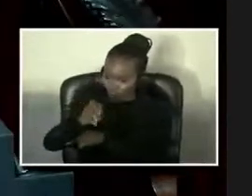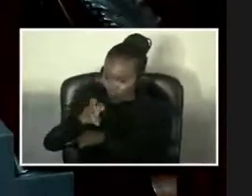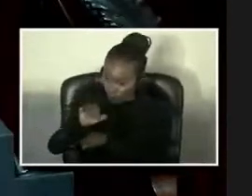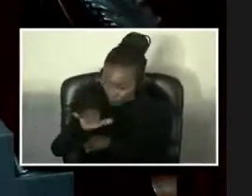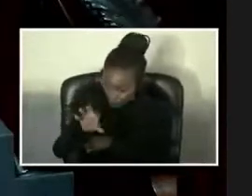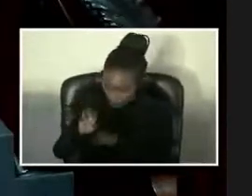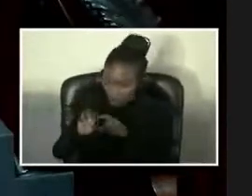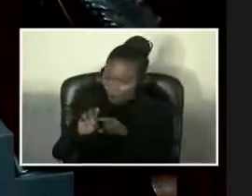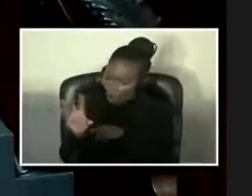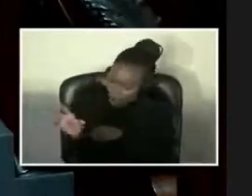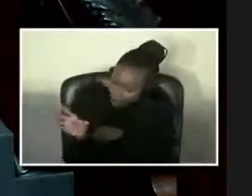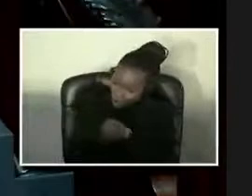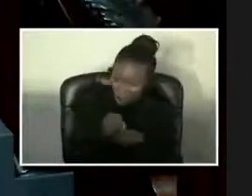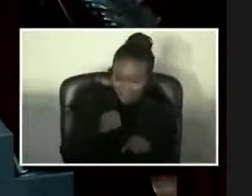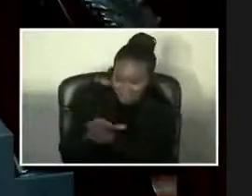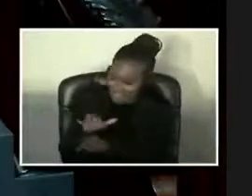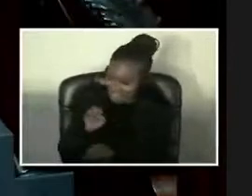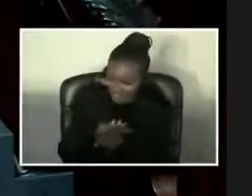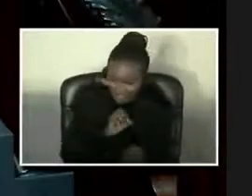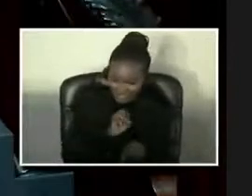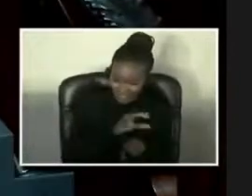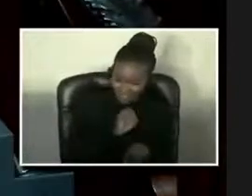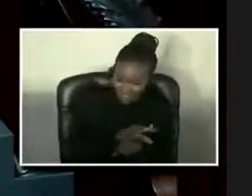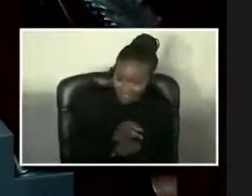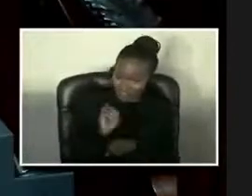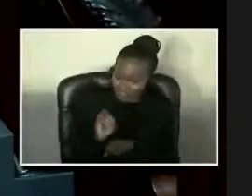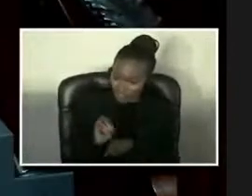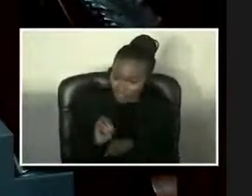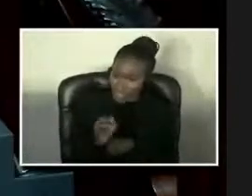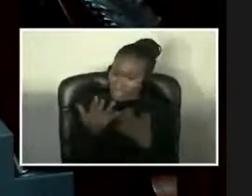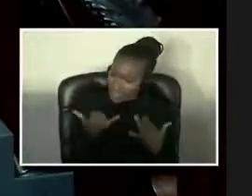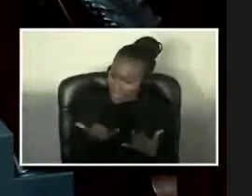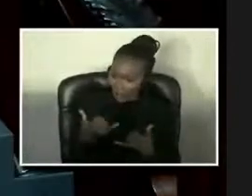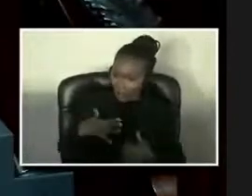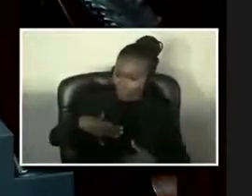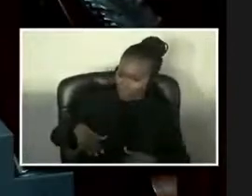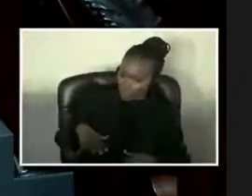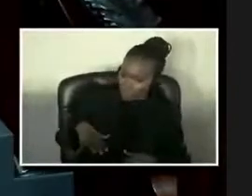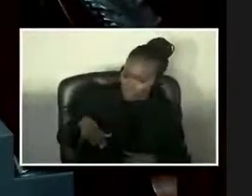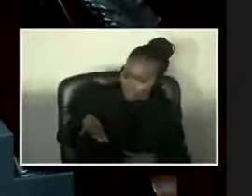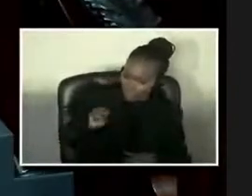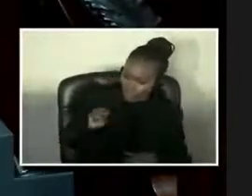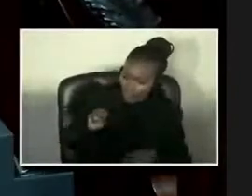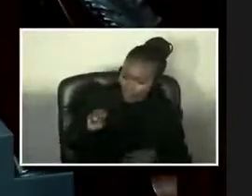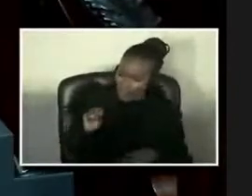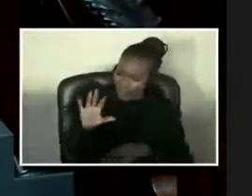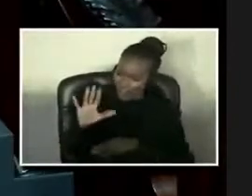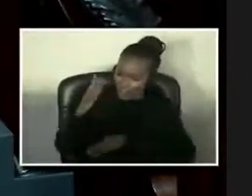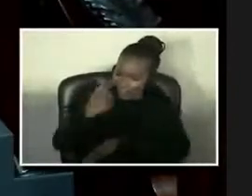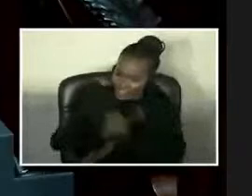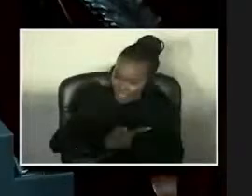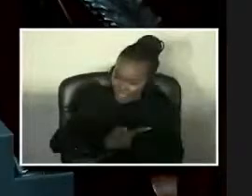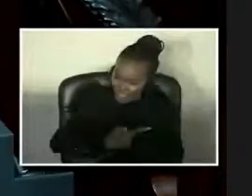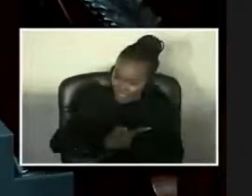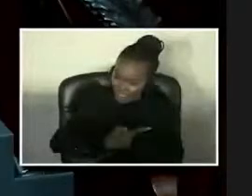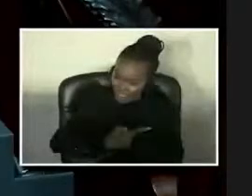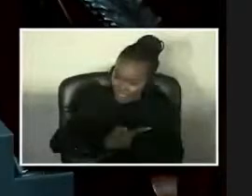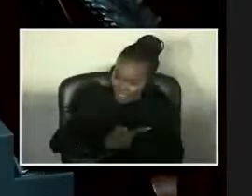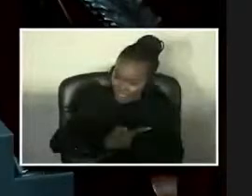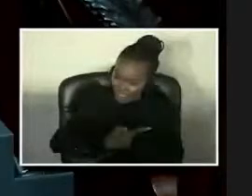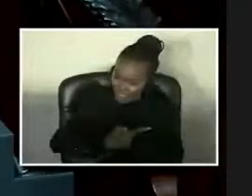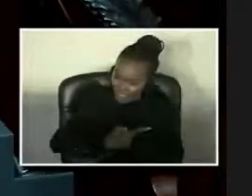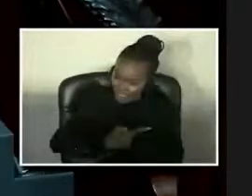when the whole of port jefferson does not have water for five days where is the hospital going to get water